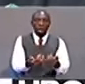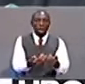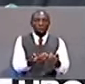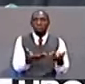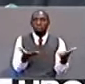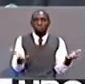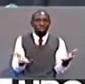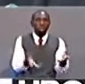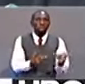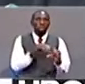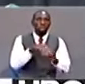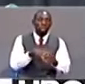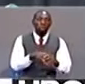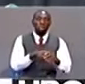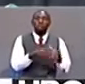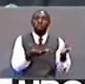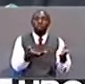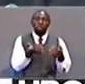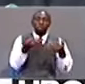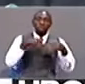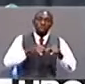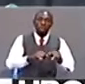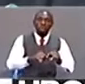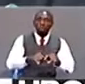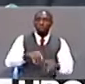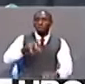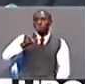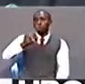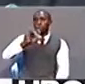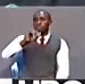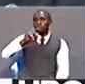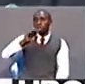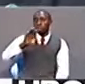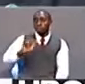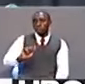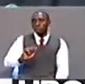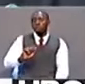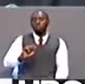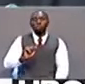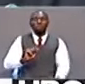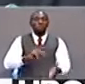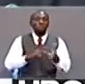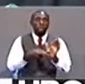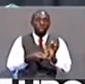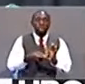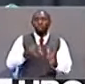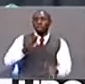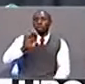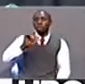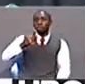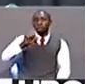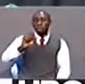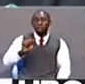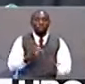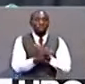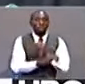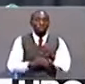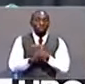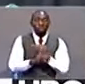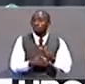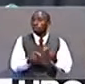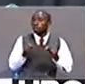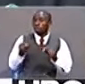the implementation of the Tilenga project in Bulisa and Noya districts, and